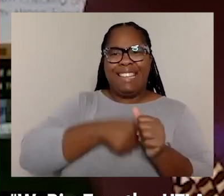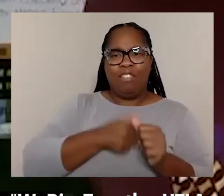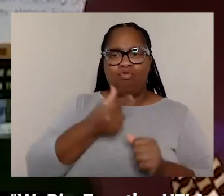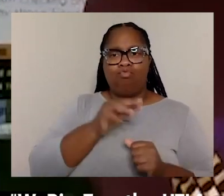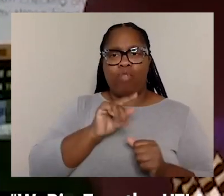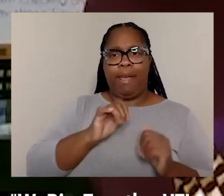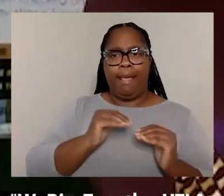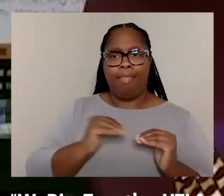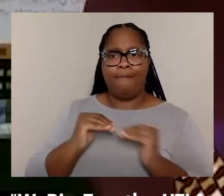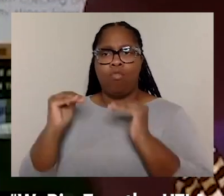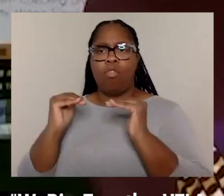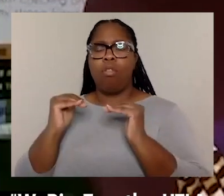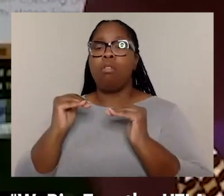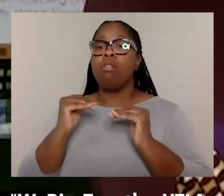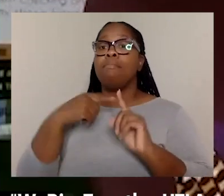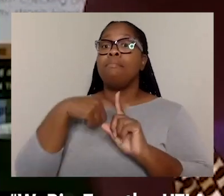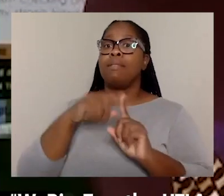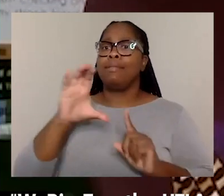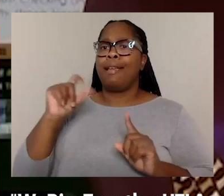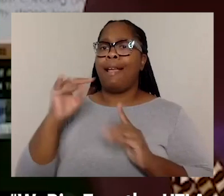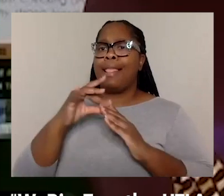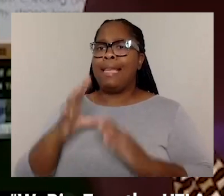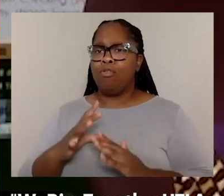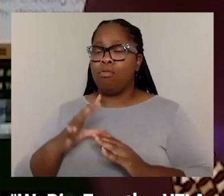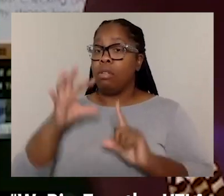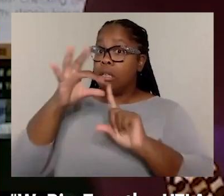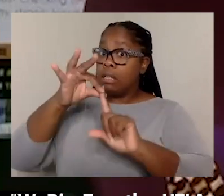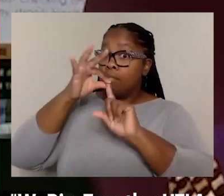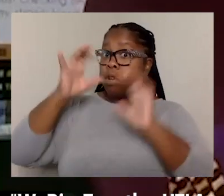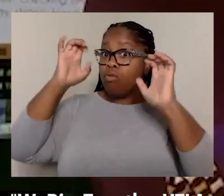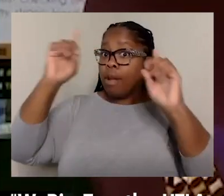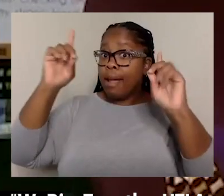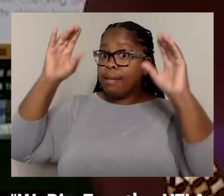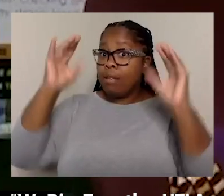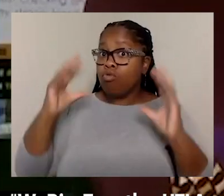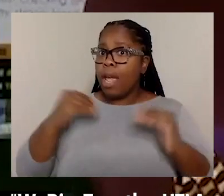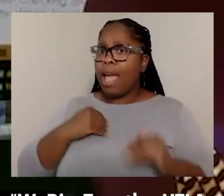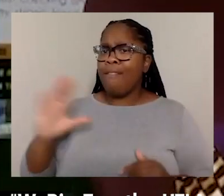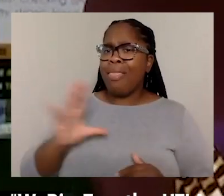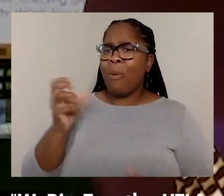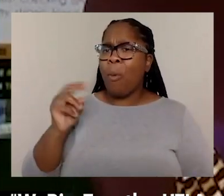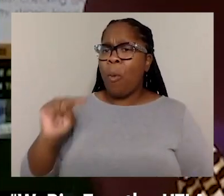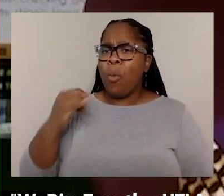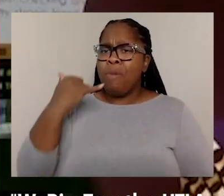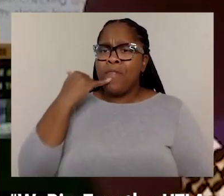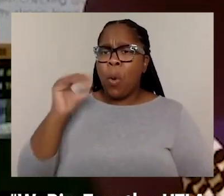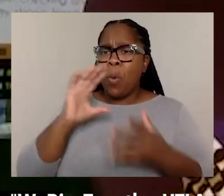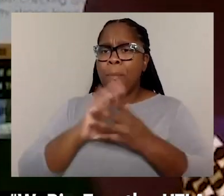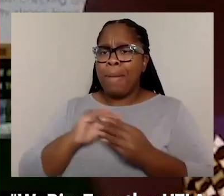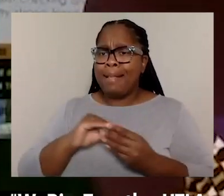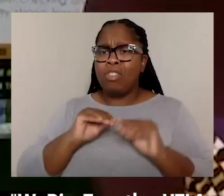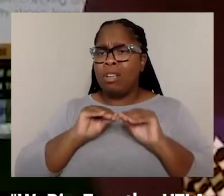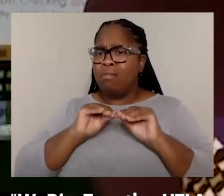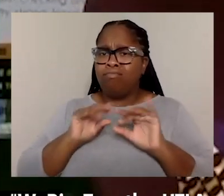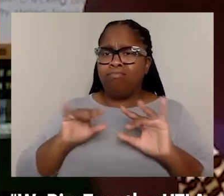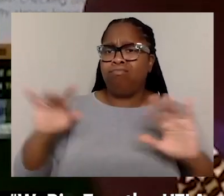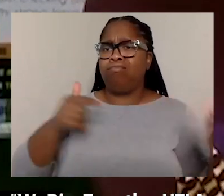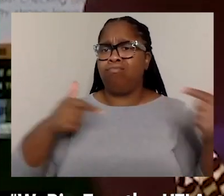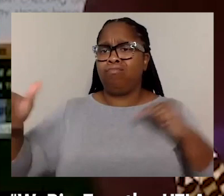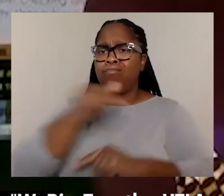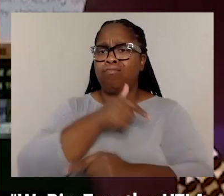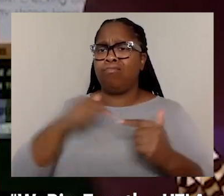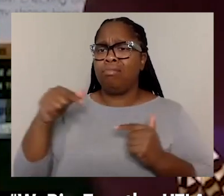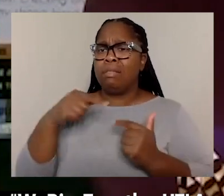leaders. Special ed teachers have organized their own phone messaging tree to discuss issues related to